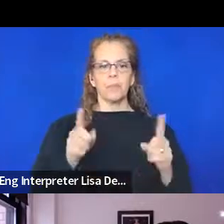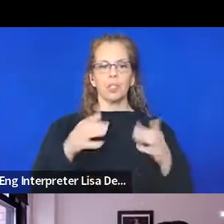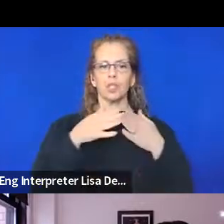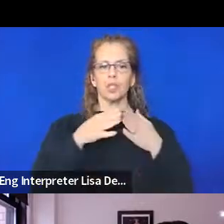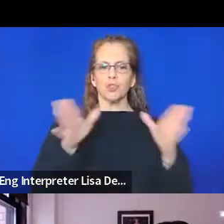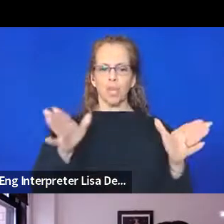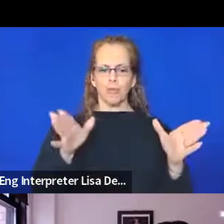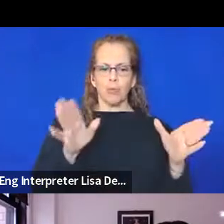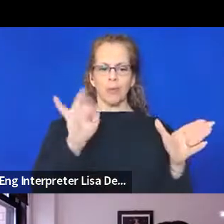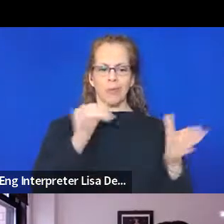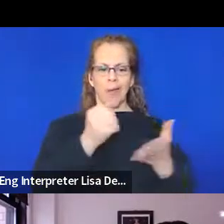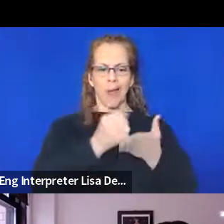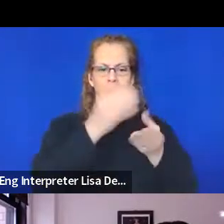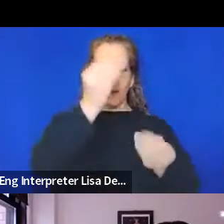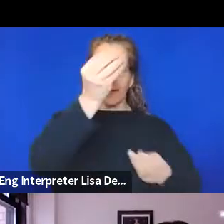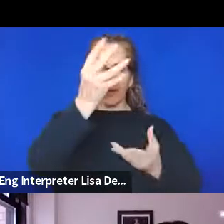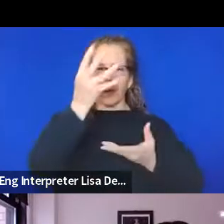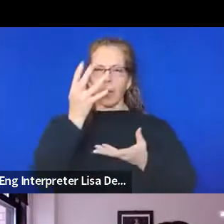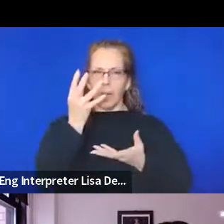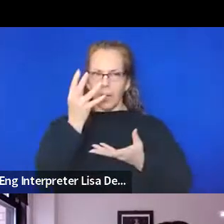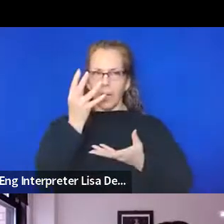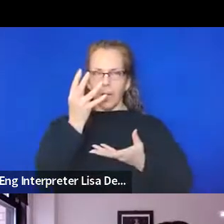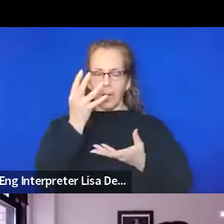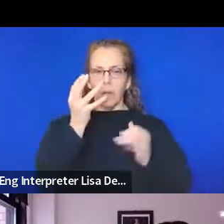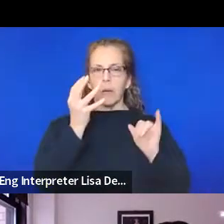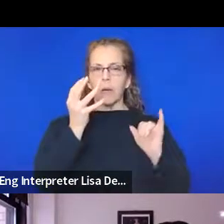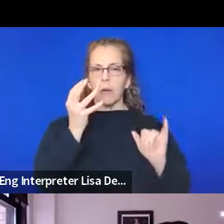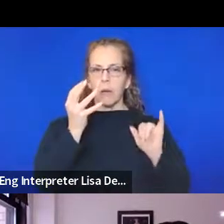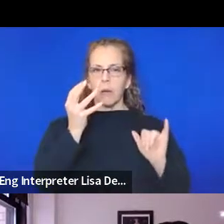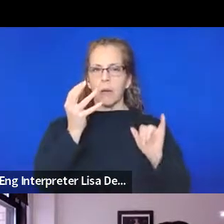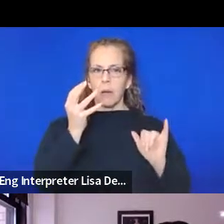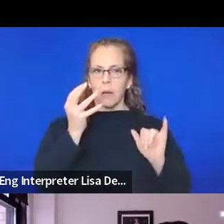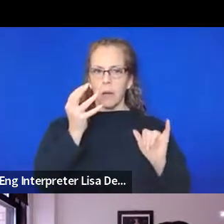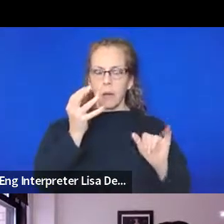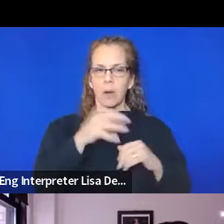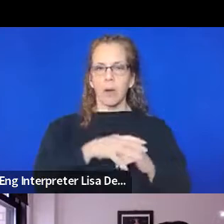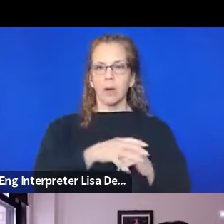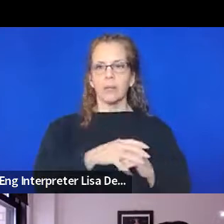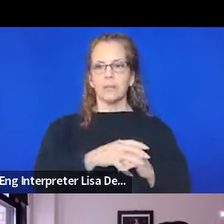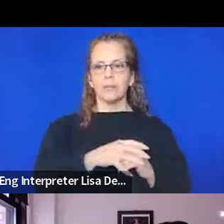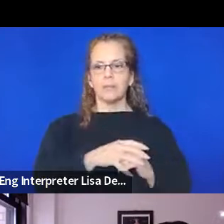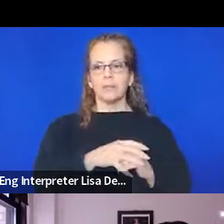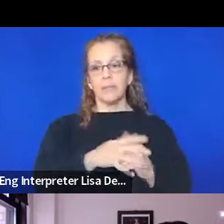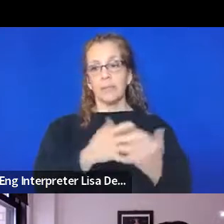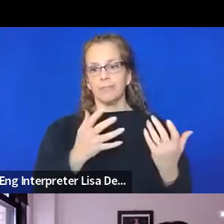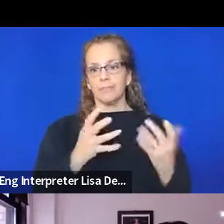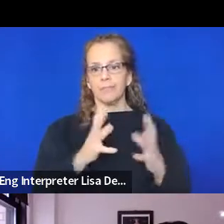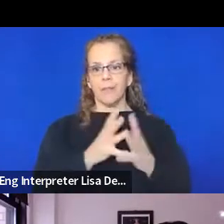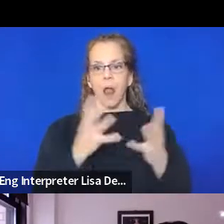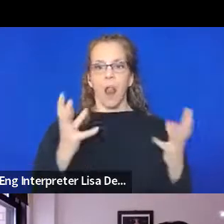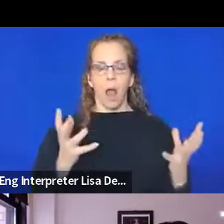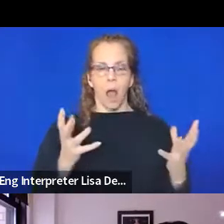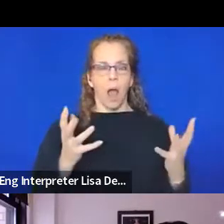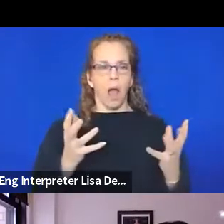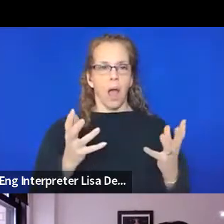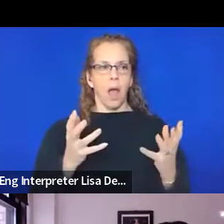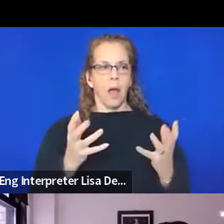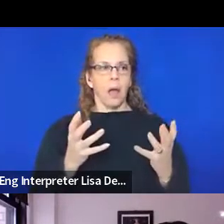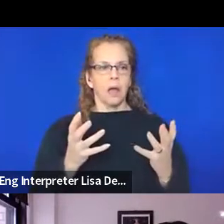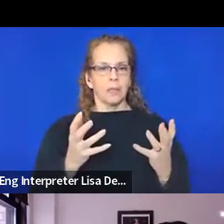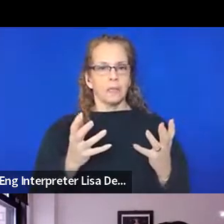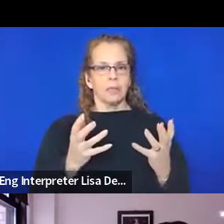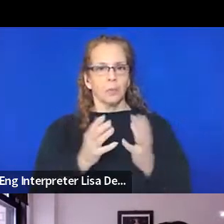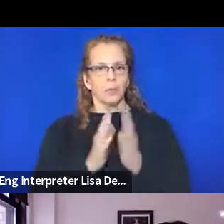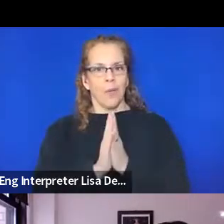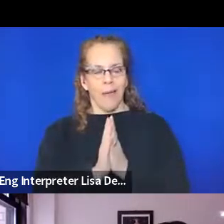informative exercise. And, it's a lot to ask under, in-person circumstances that